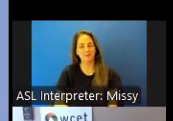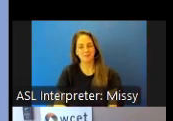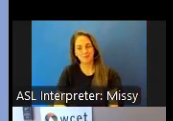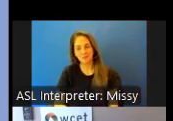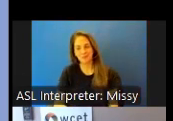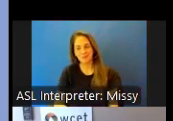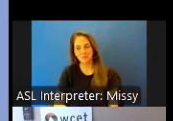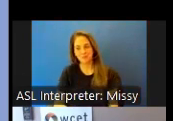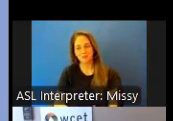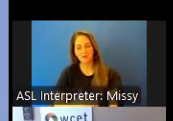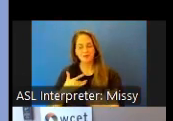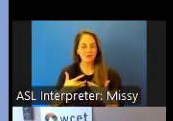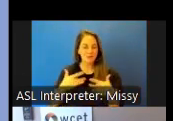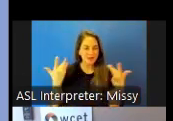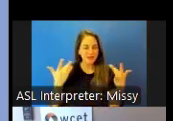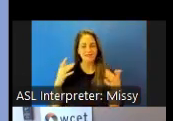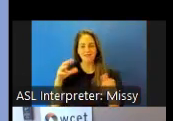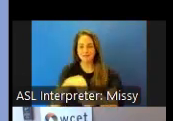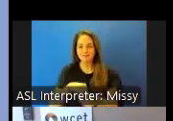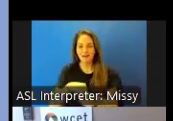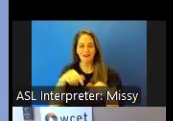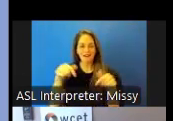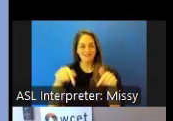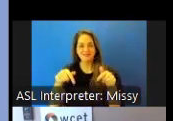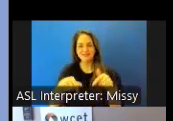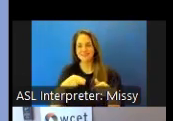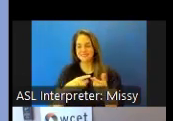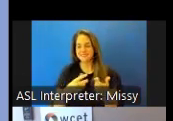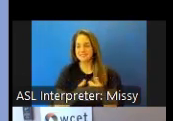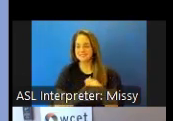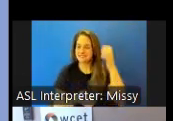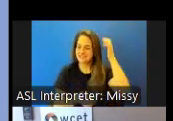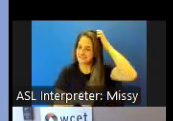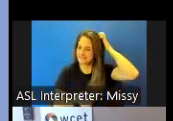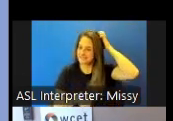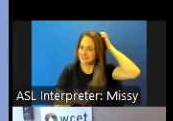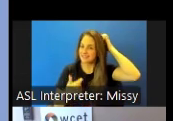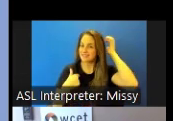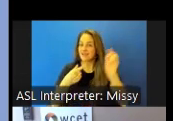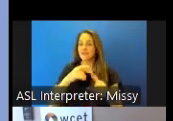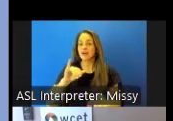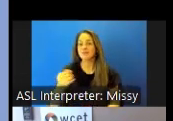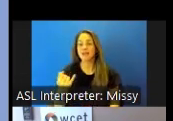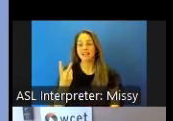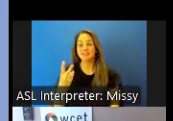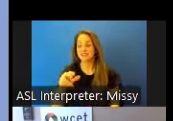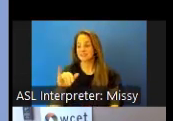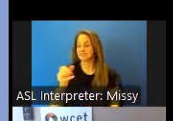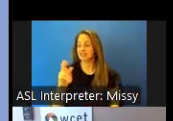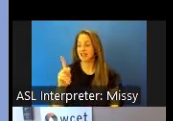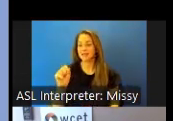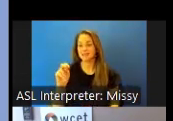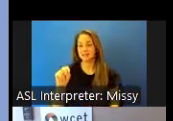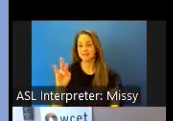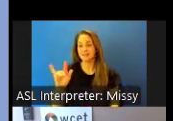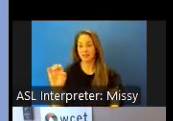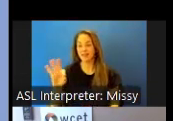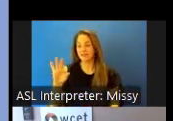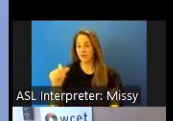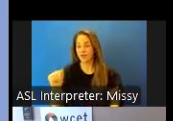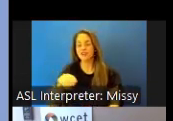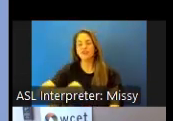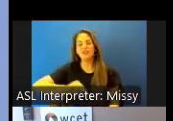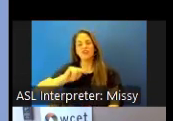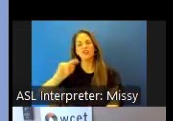I'm just thrilled to be a part of this, coming from Jacksonville, Florida, here at University of North Florida. Thank you for